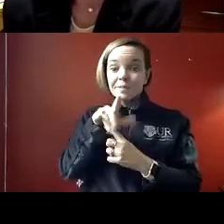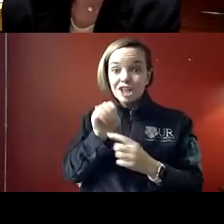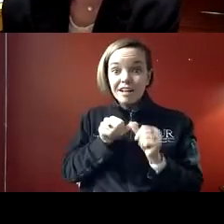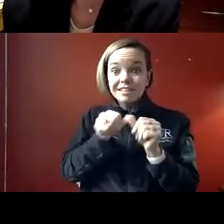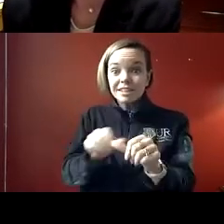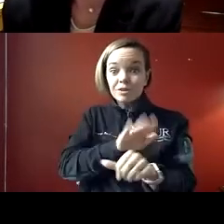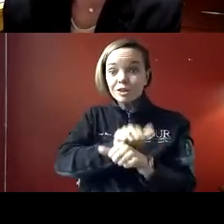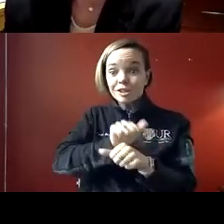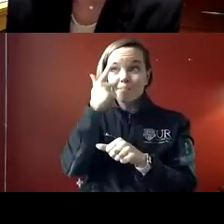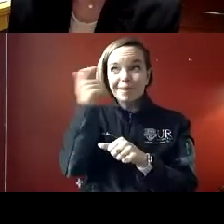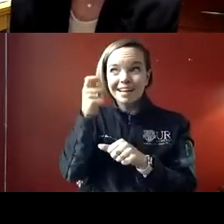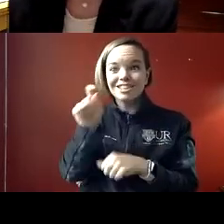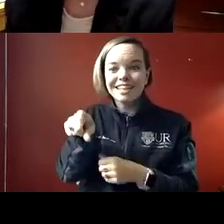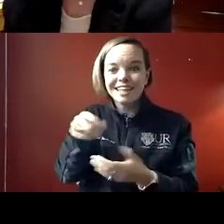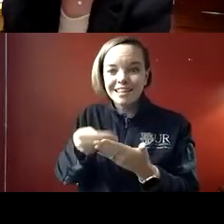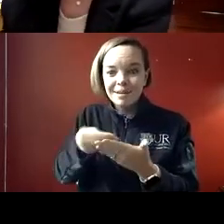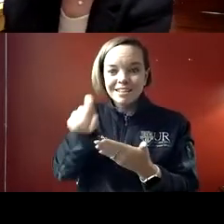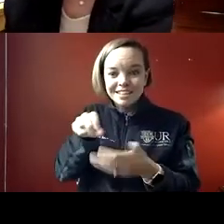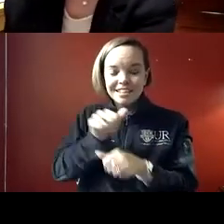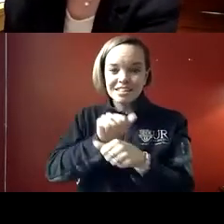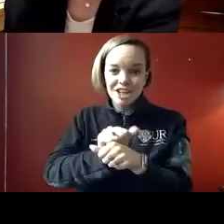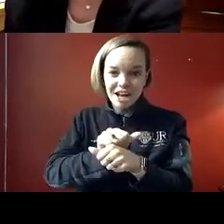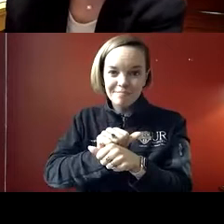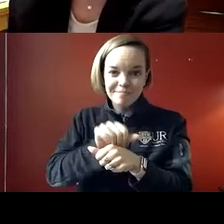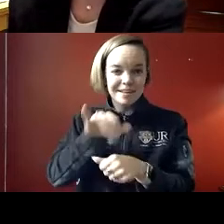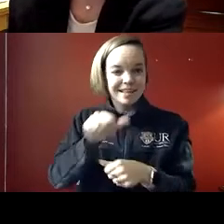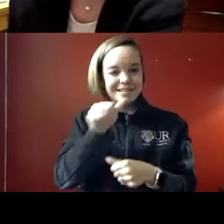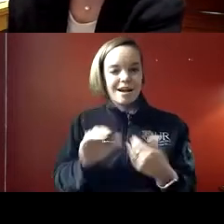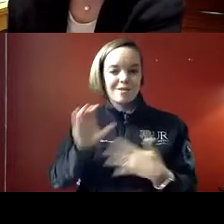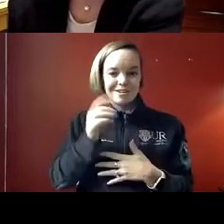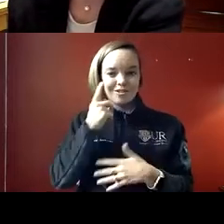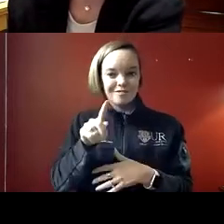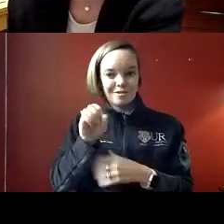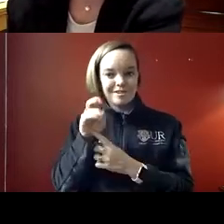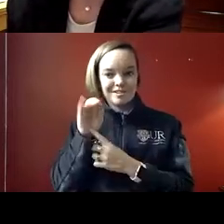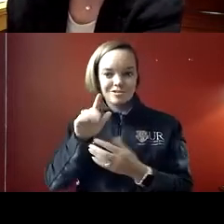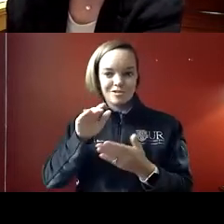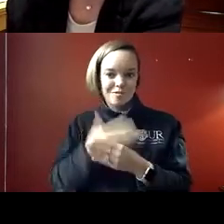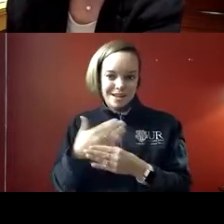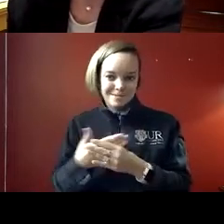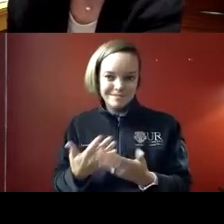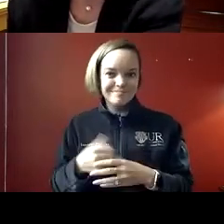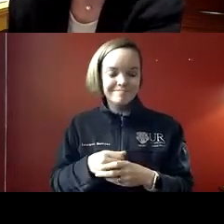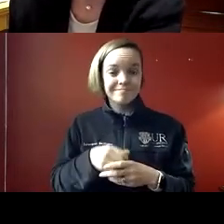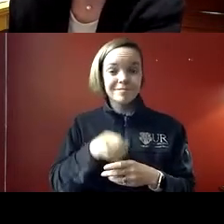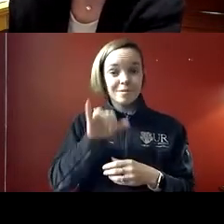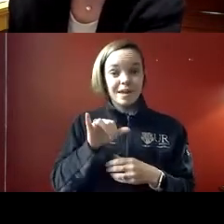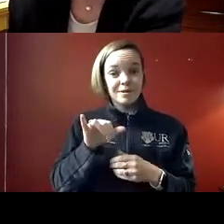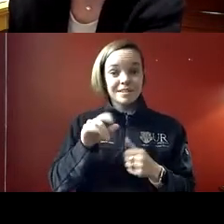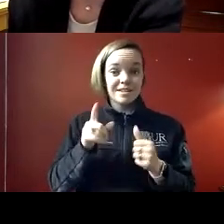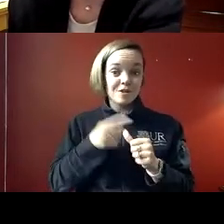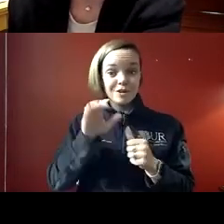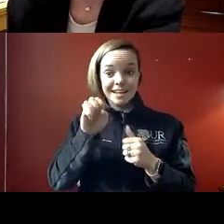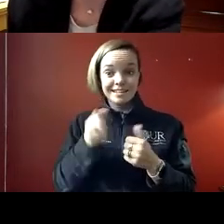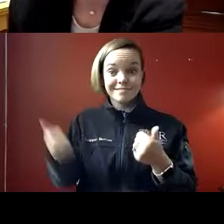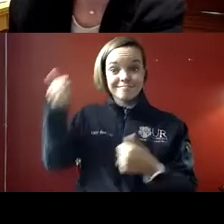the criteria for sexual harassment. So this was the first case that reached the US Supreme Court, and it was a unanimous decision.